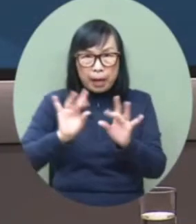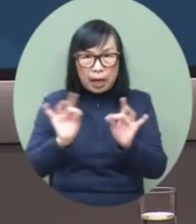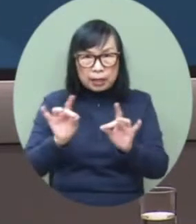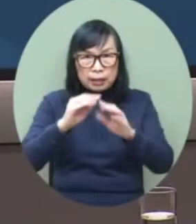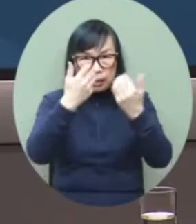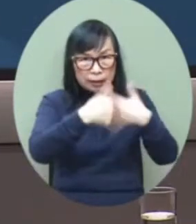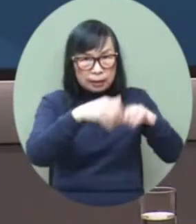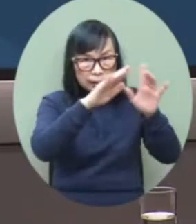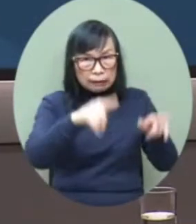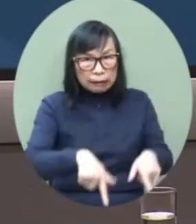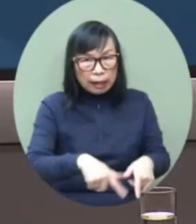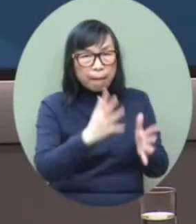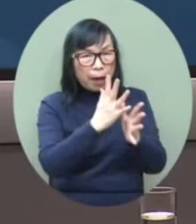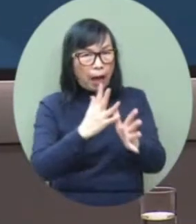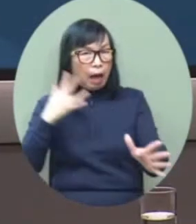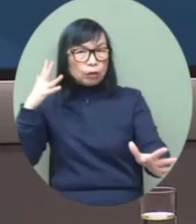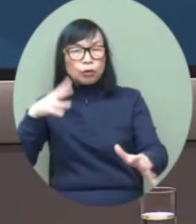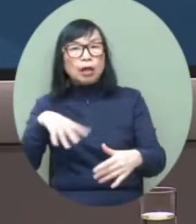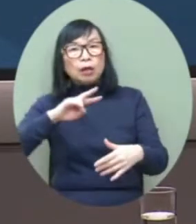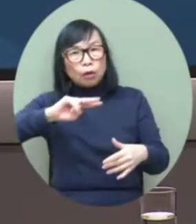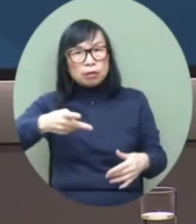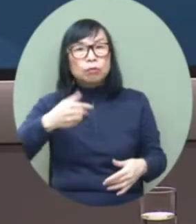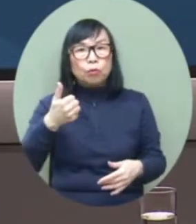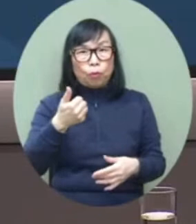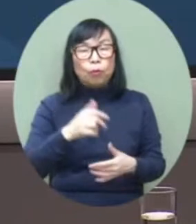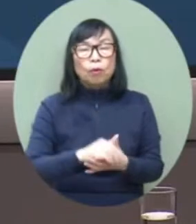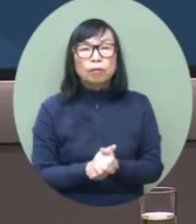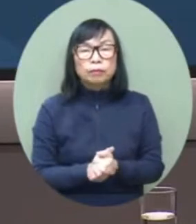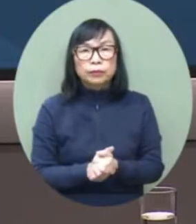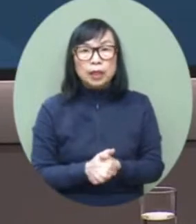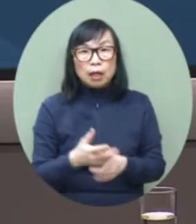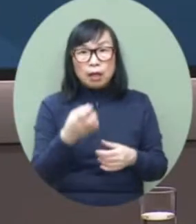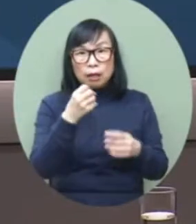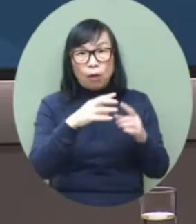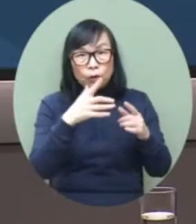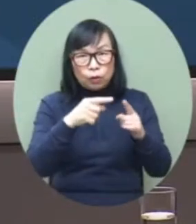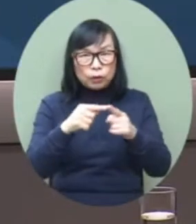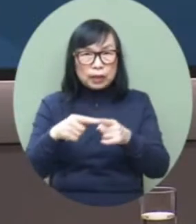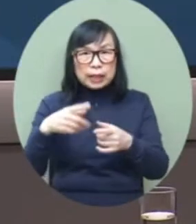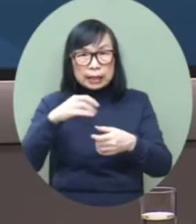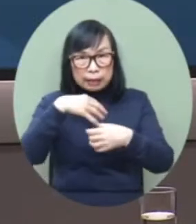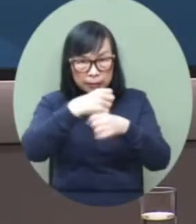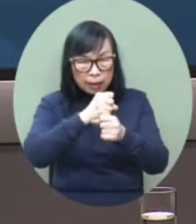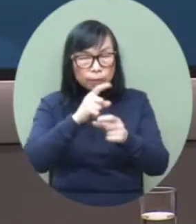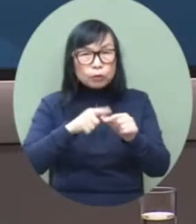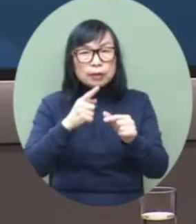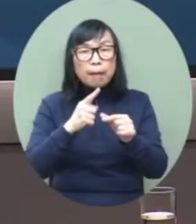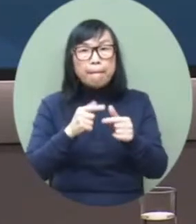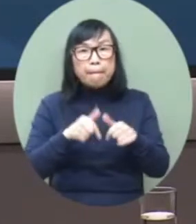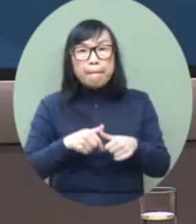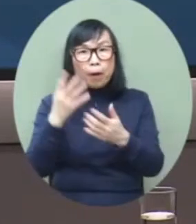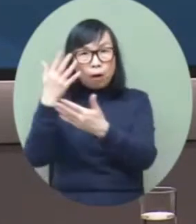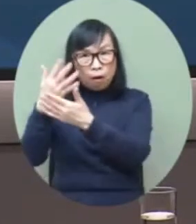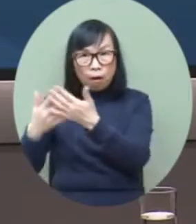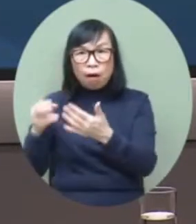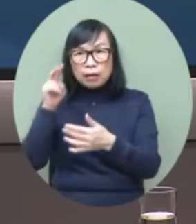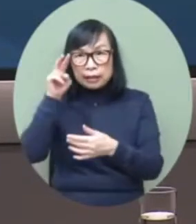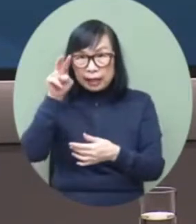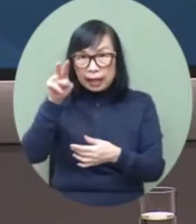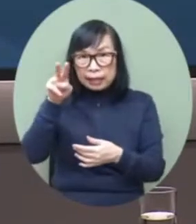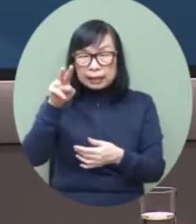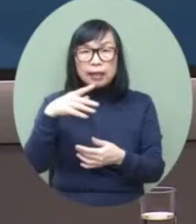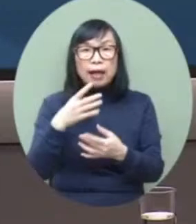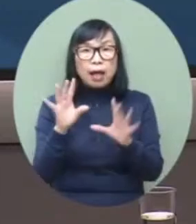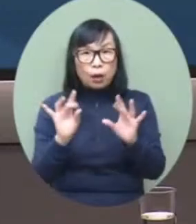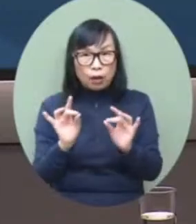have set up ticket dispensing machines at 40 CTCs and mobile sampling stations, and the queuing situation